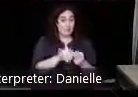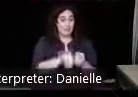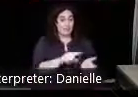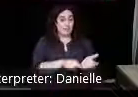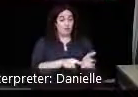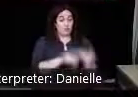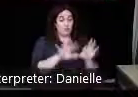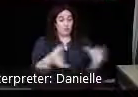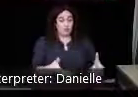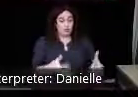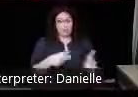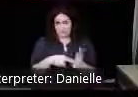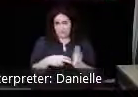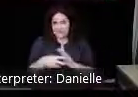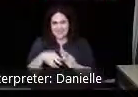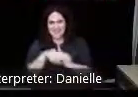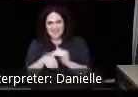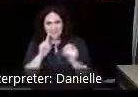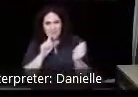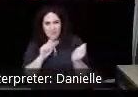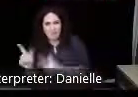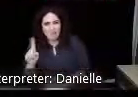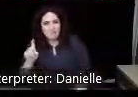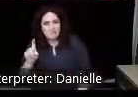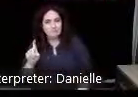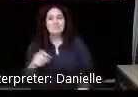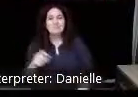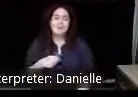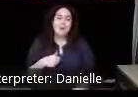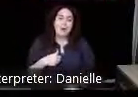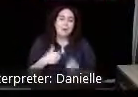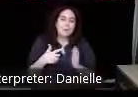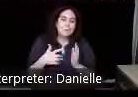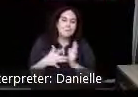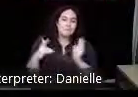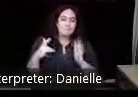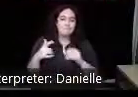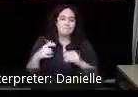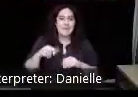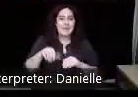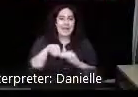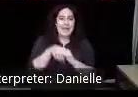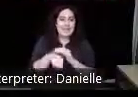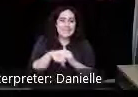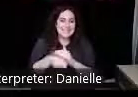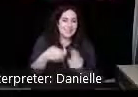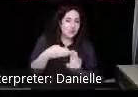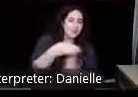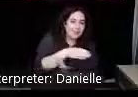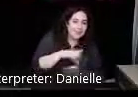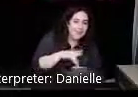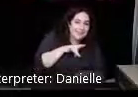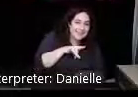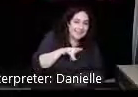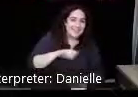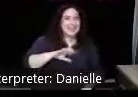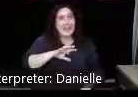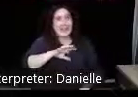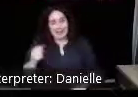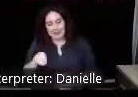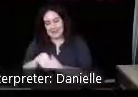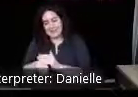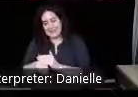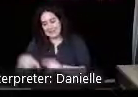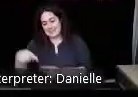so a little bit of a play on the open access and accessibility, which Garreth also sort of mentioned, that we're talking here when we say